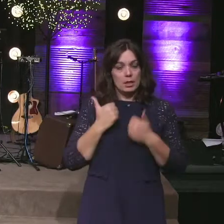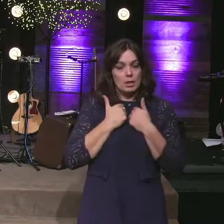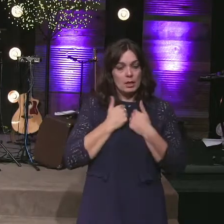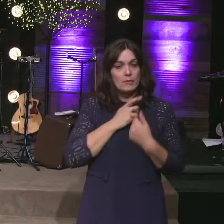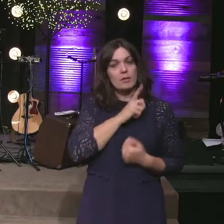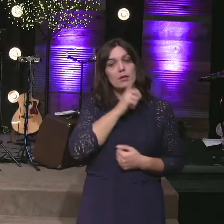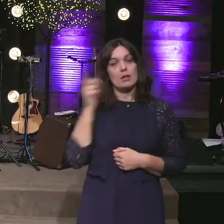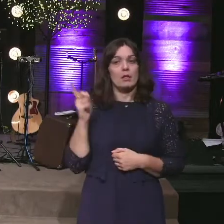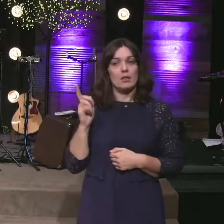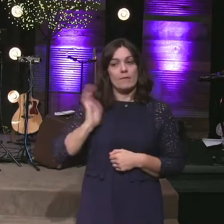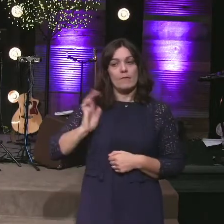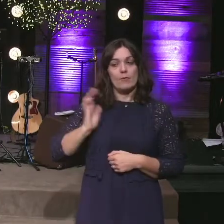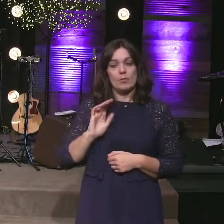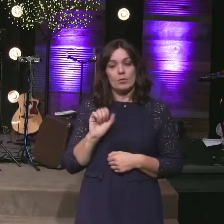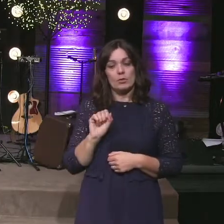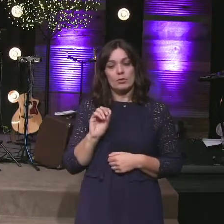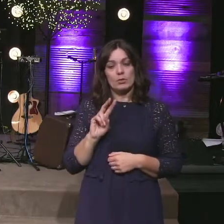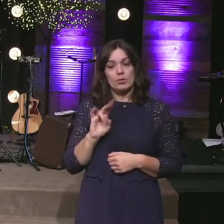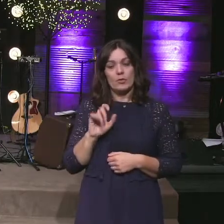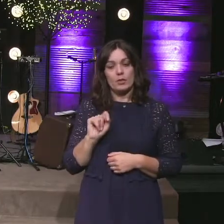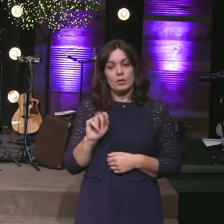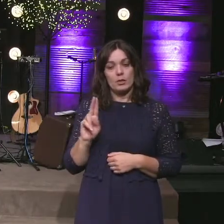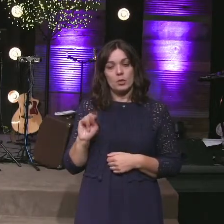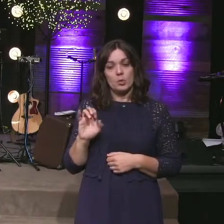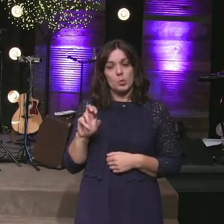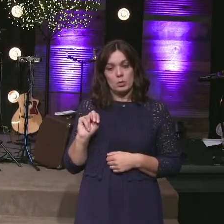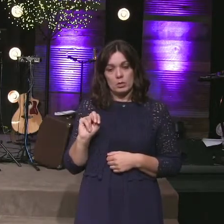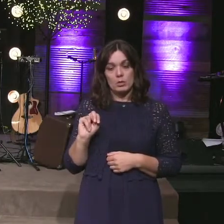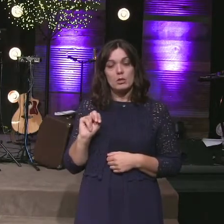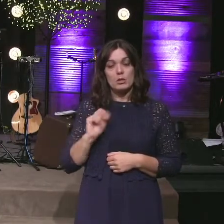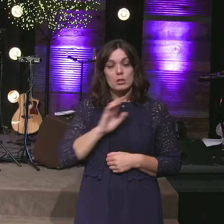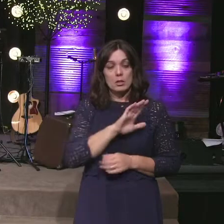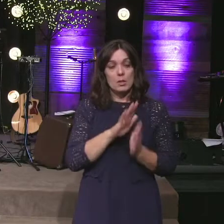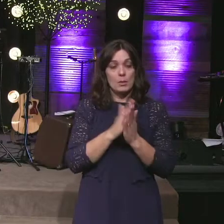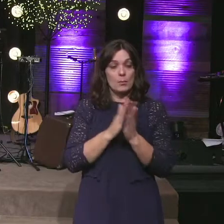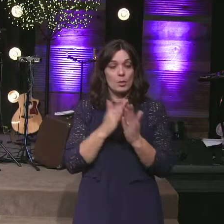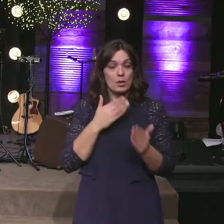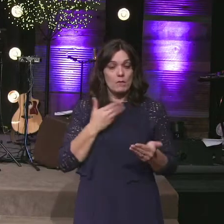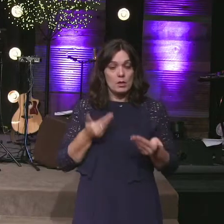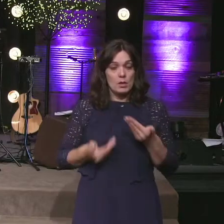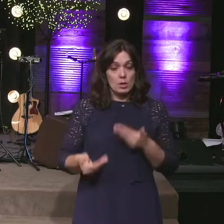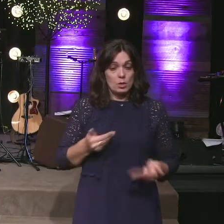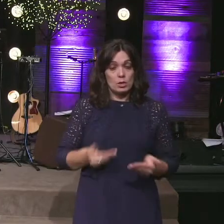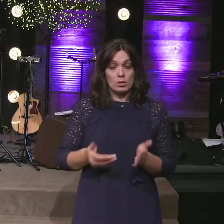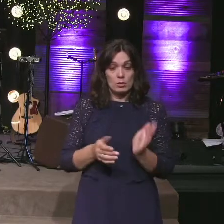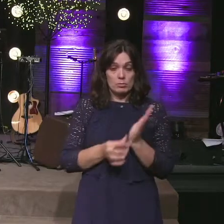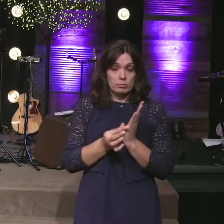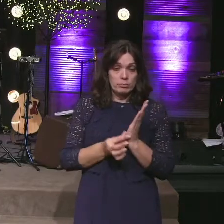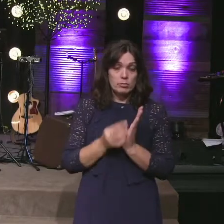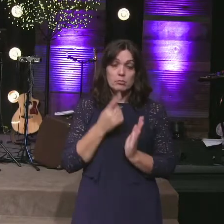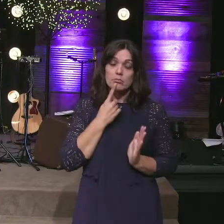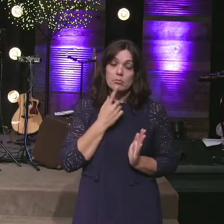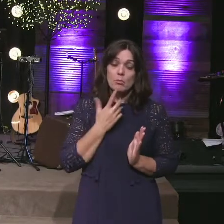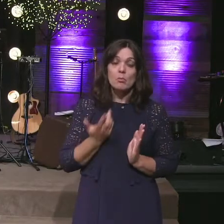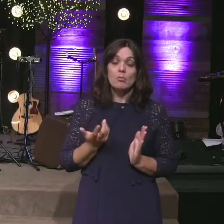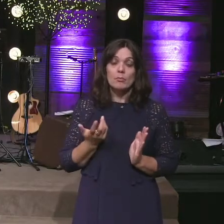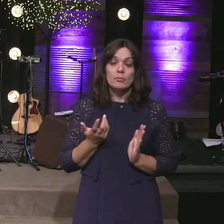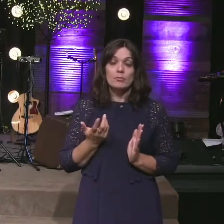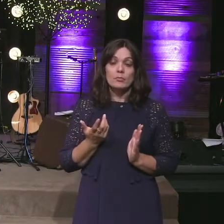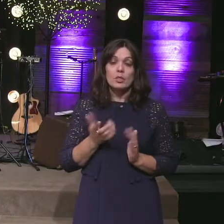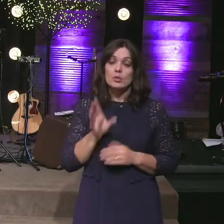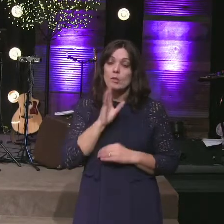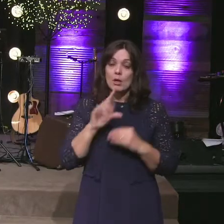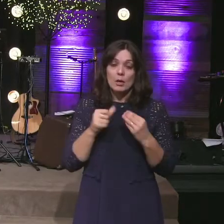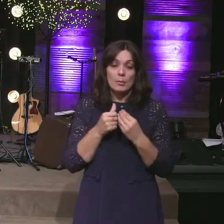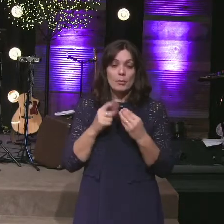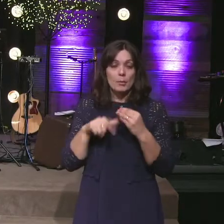Soviet Union. And in the introduction to his book, he talks about the game of tag,